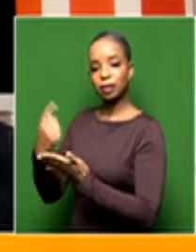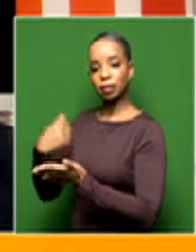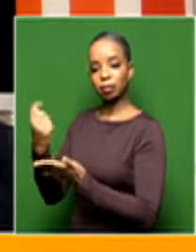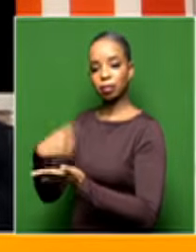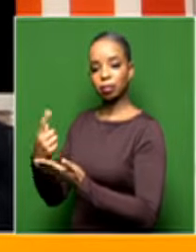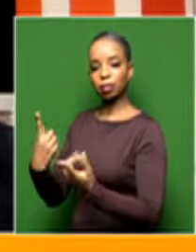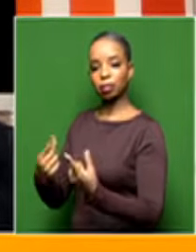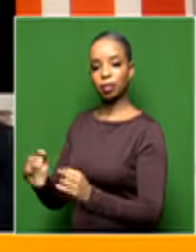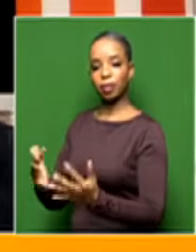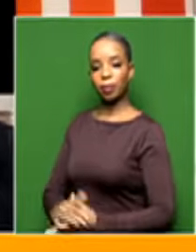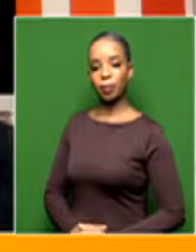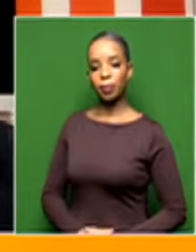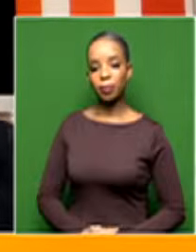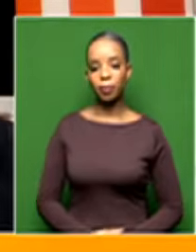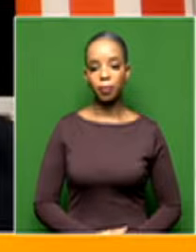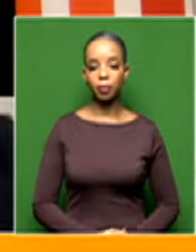this.